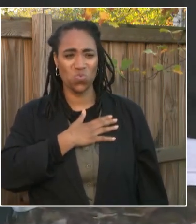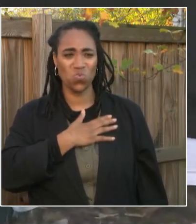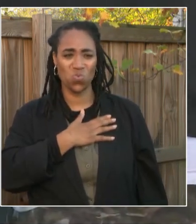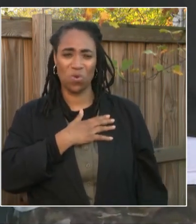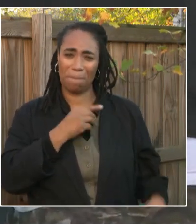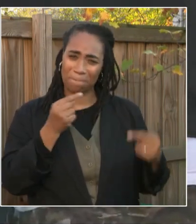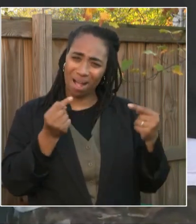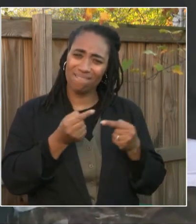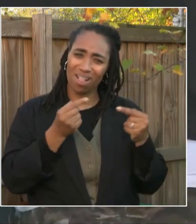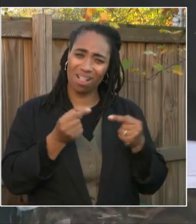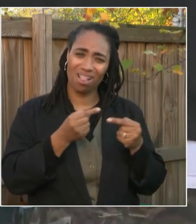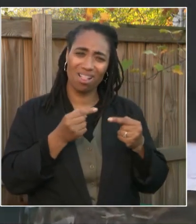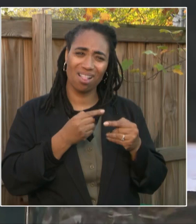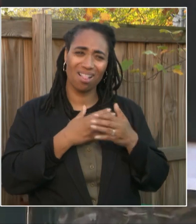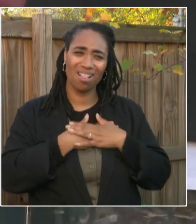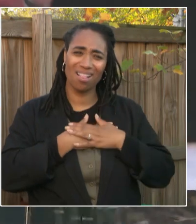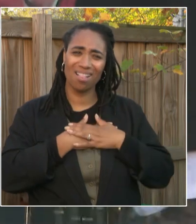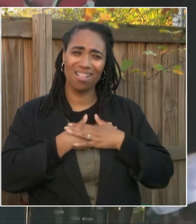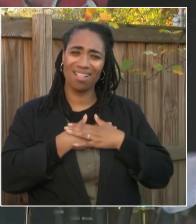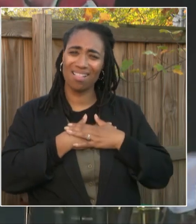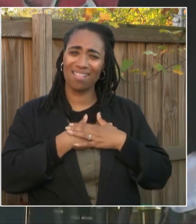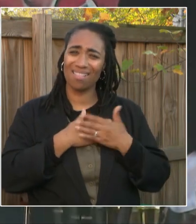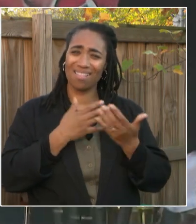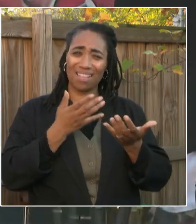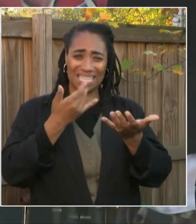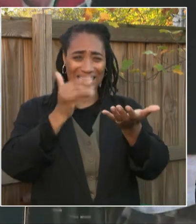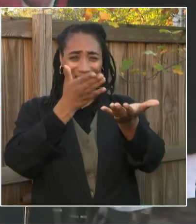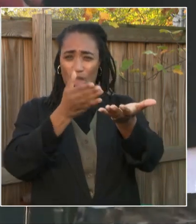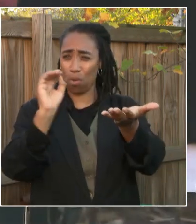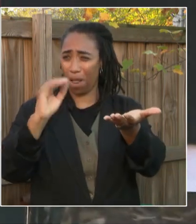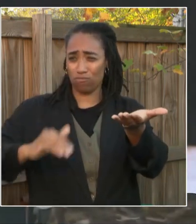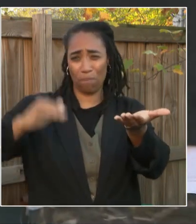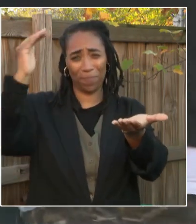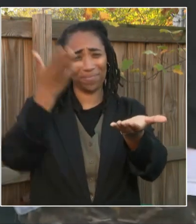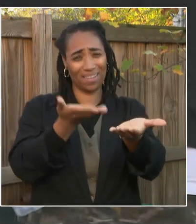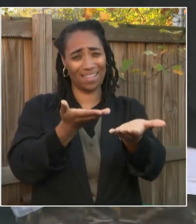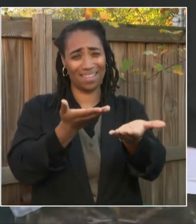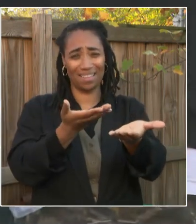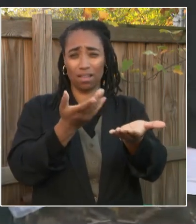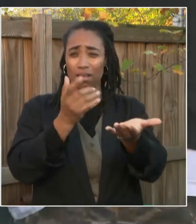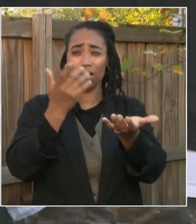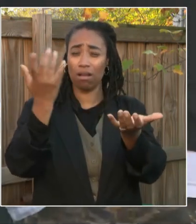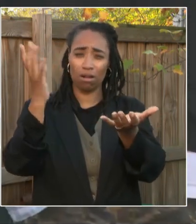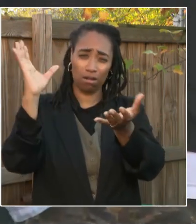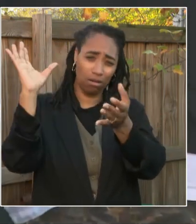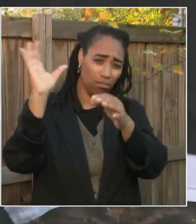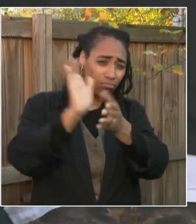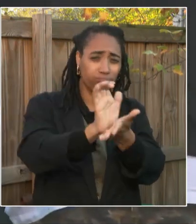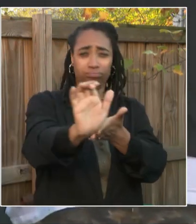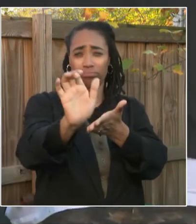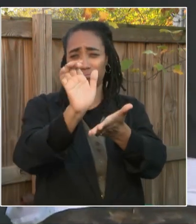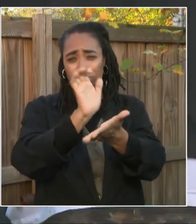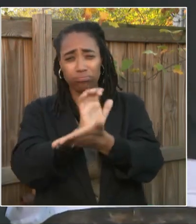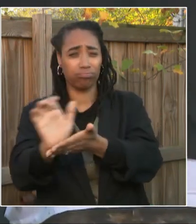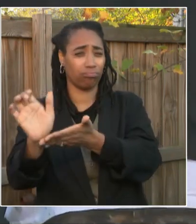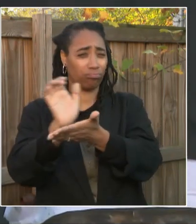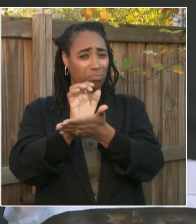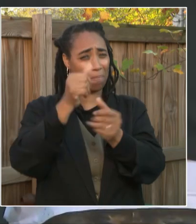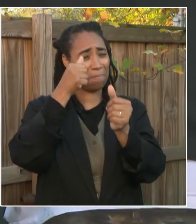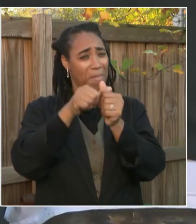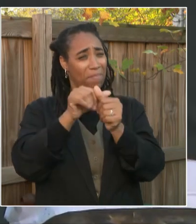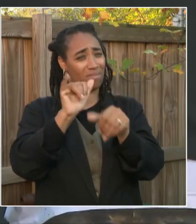there lives there. So, Mayor Bowser, Robert White, Kenya McDuffie, your